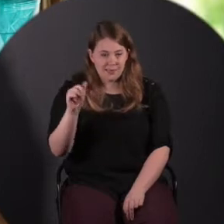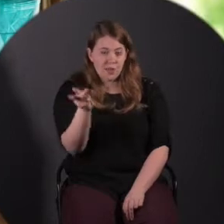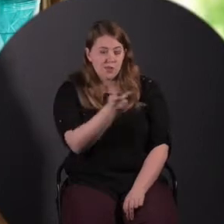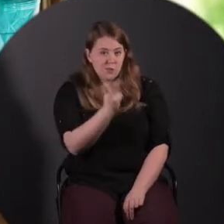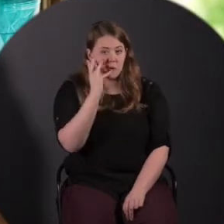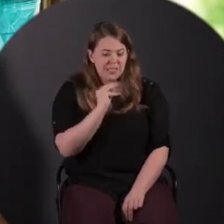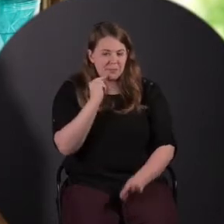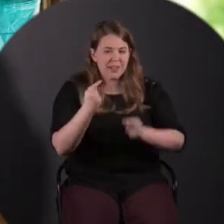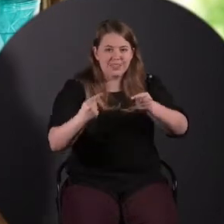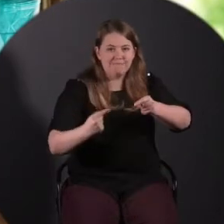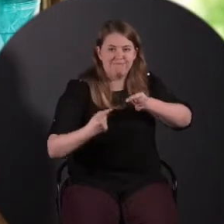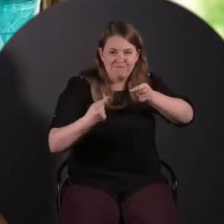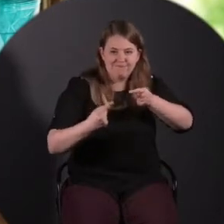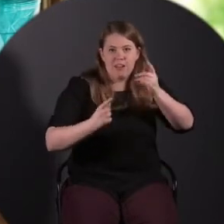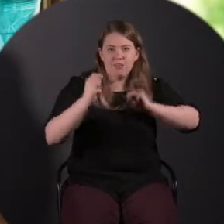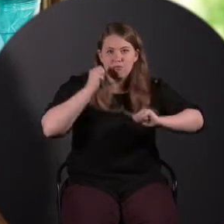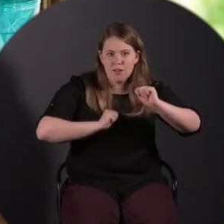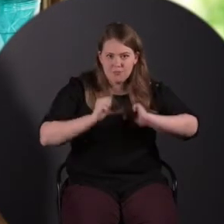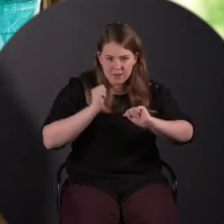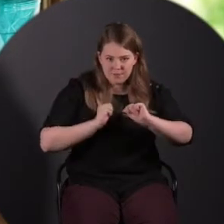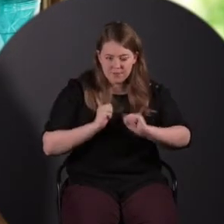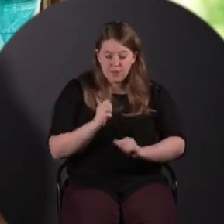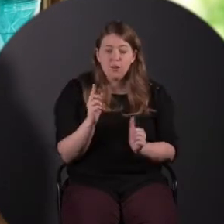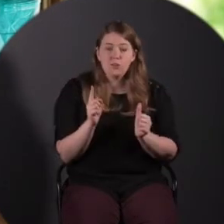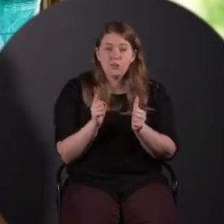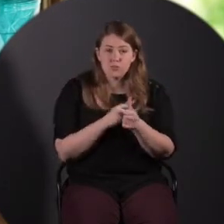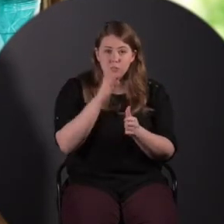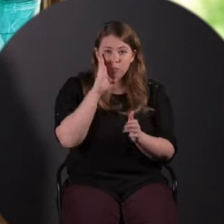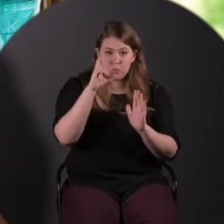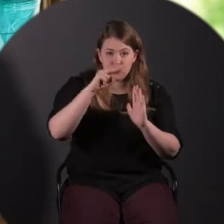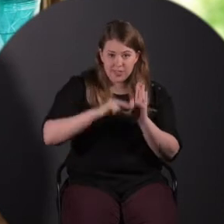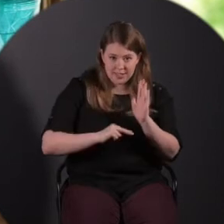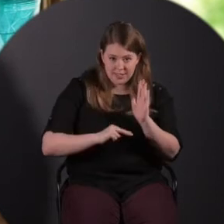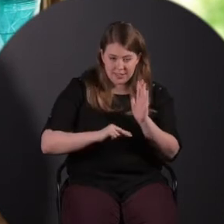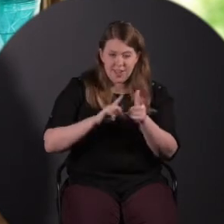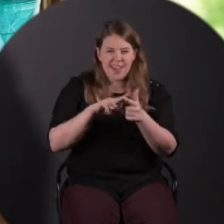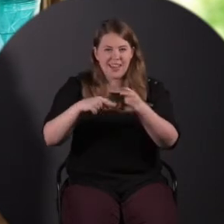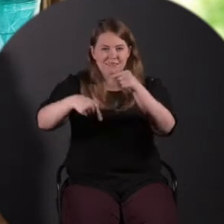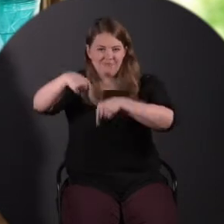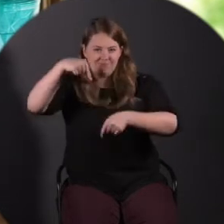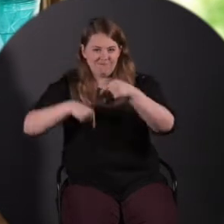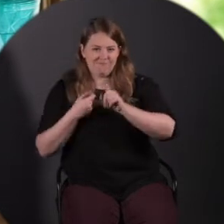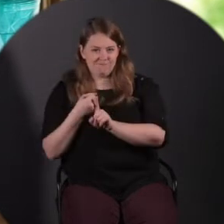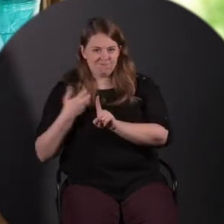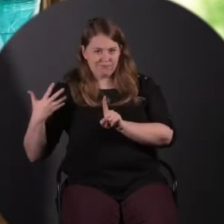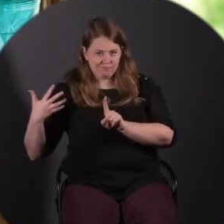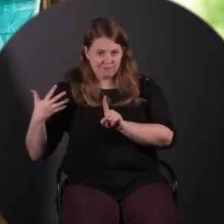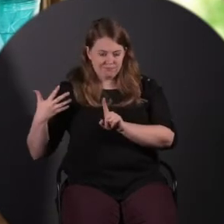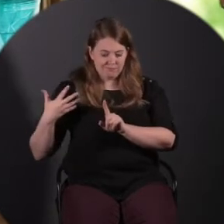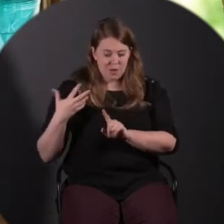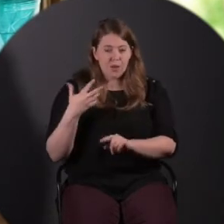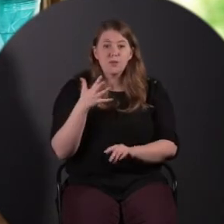to understand what was going on, we need to read the text, and then we need to go back a little bit. So the text is going to be on the